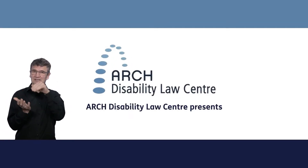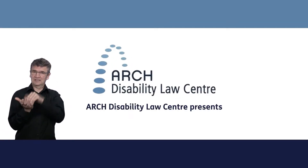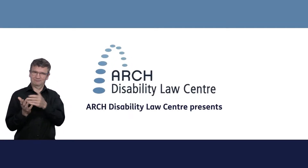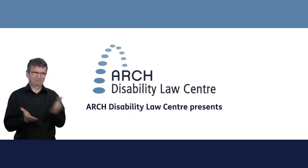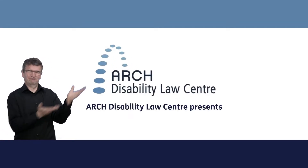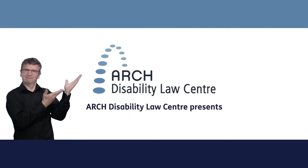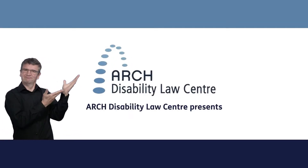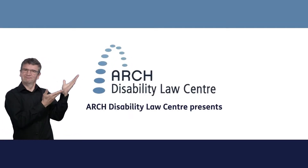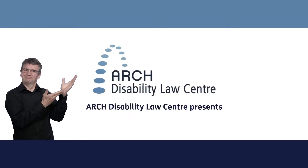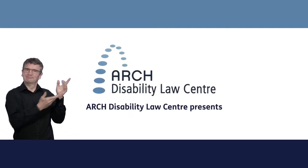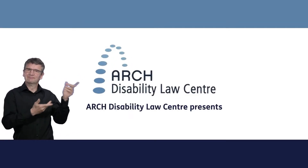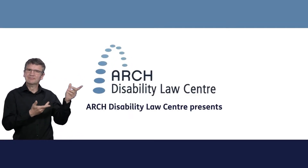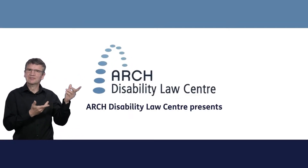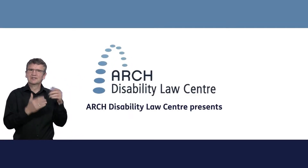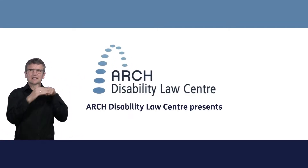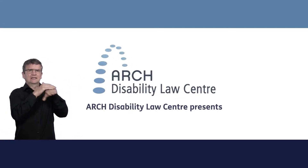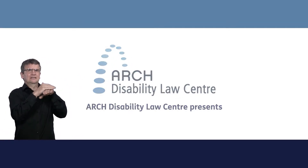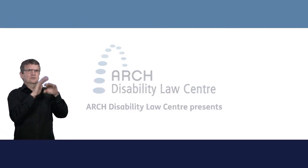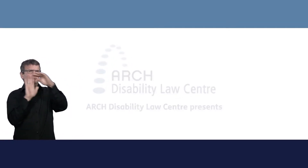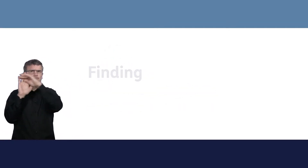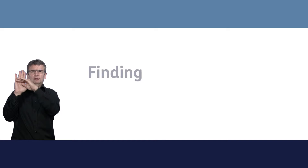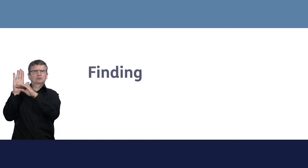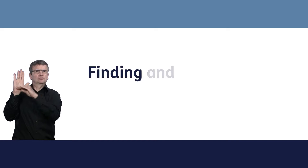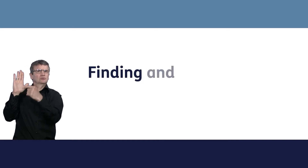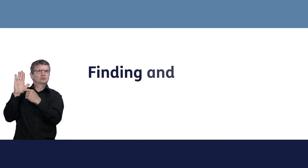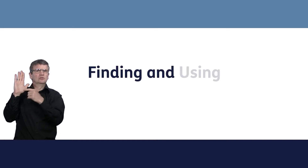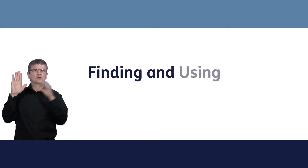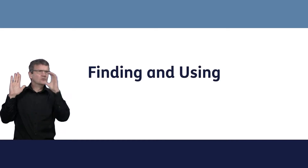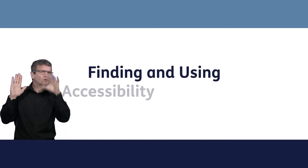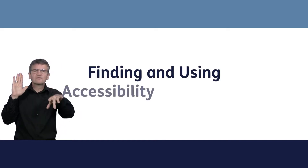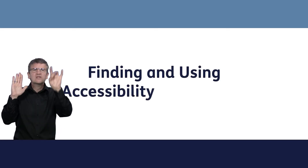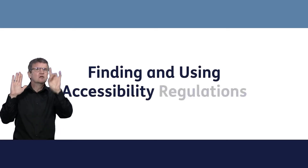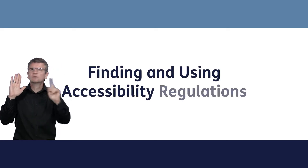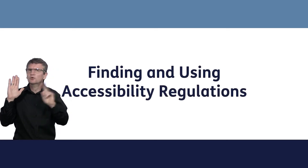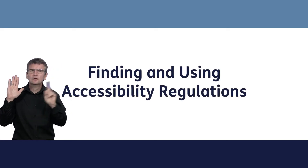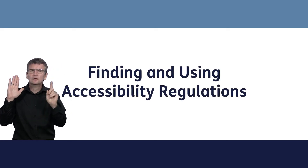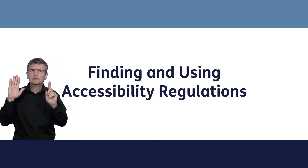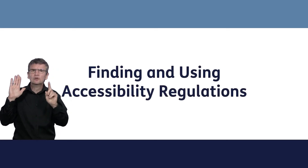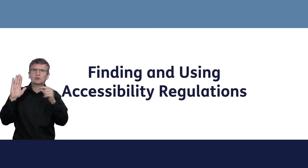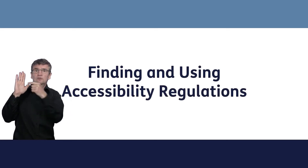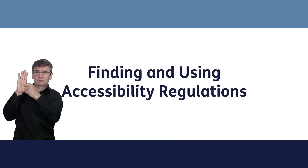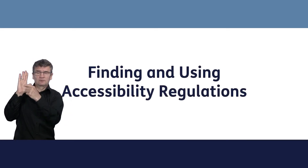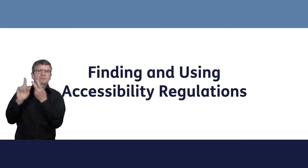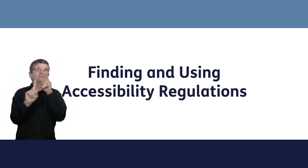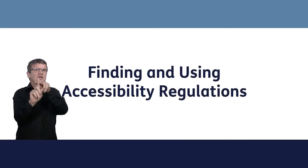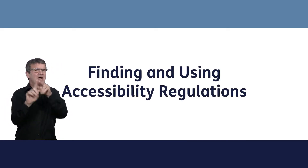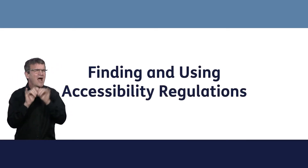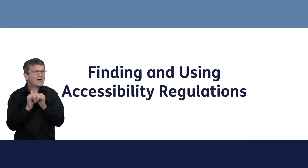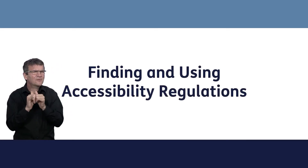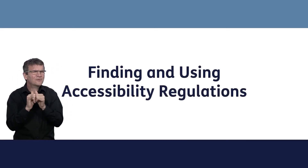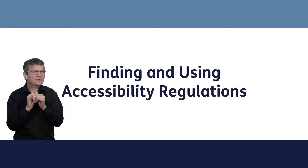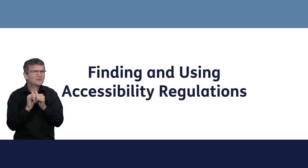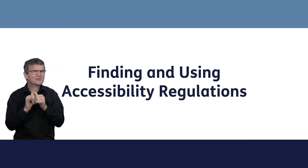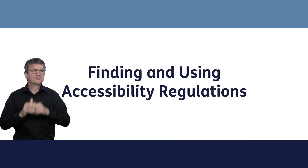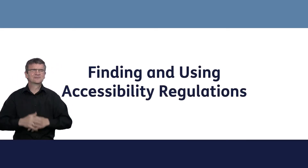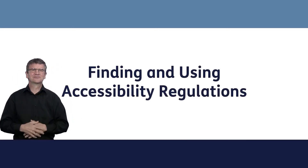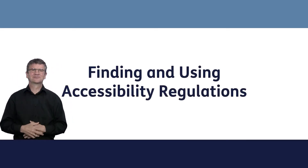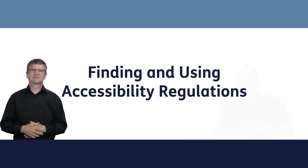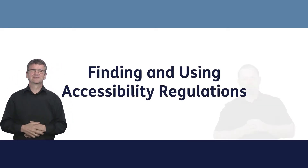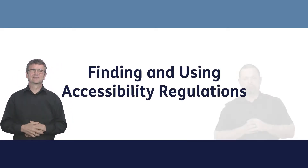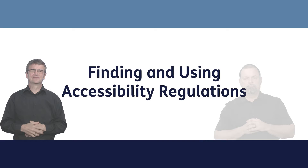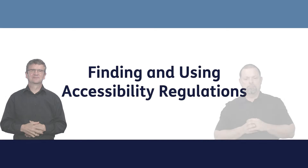Arch Disability Law Center presents Finding and Using Accessibility Regulations.